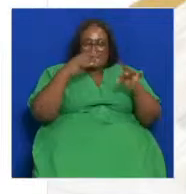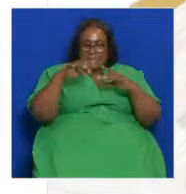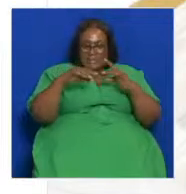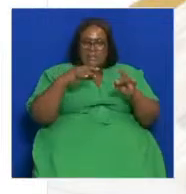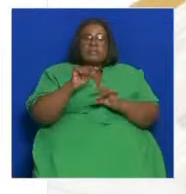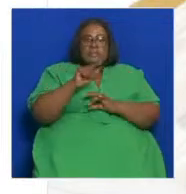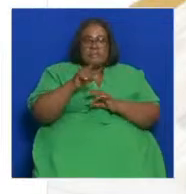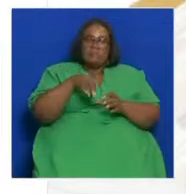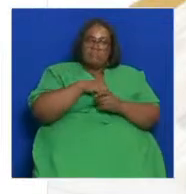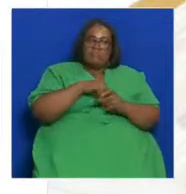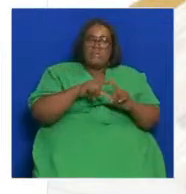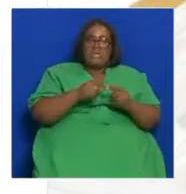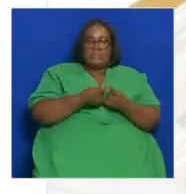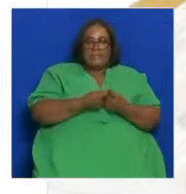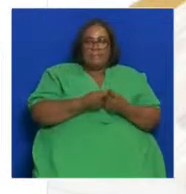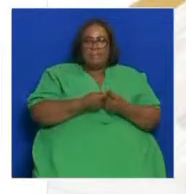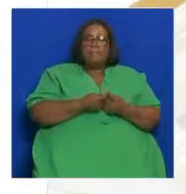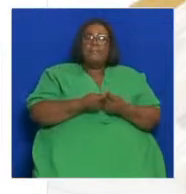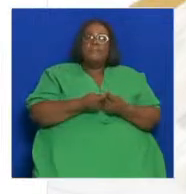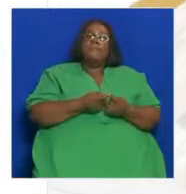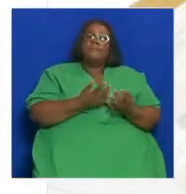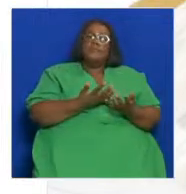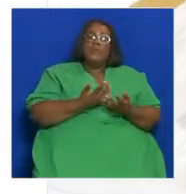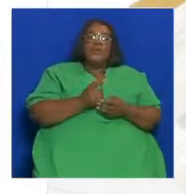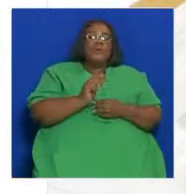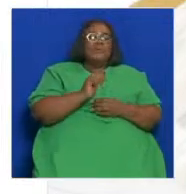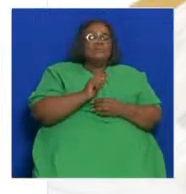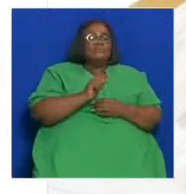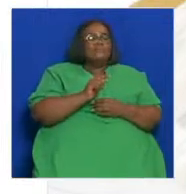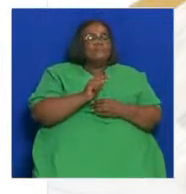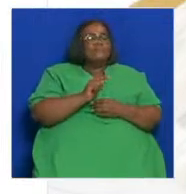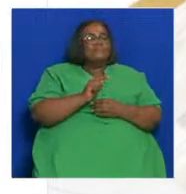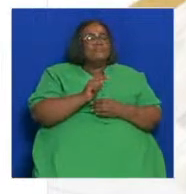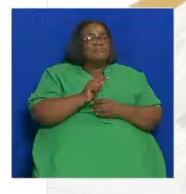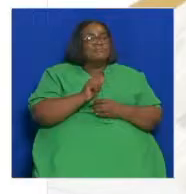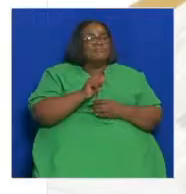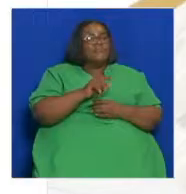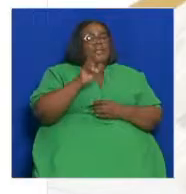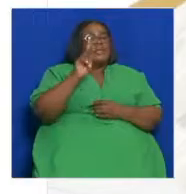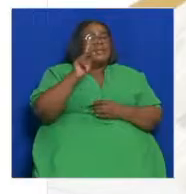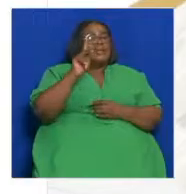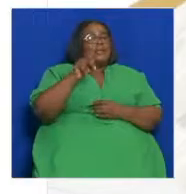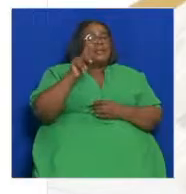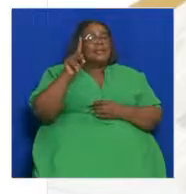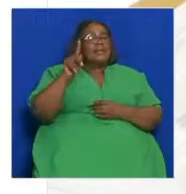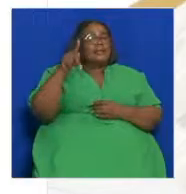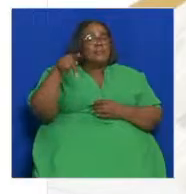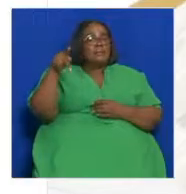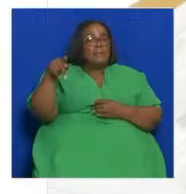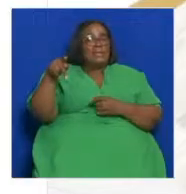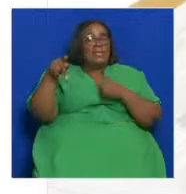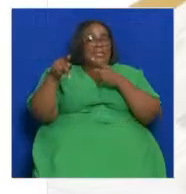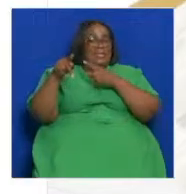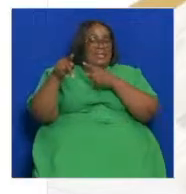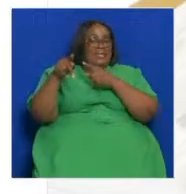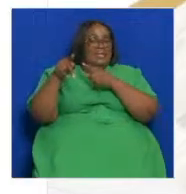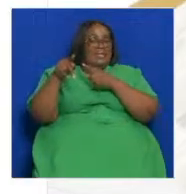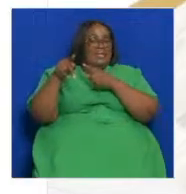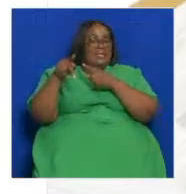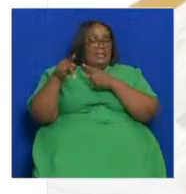In practice, the DDPP will be the one that would